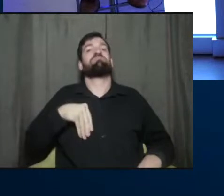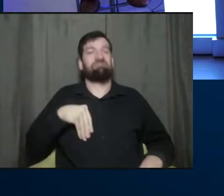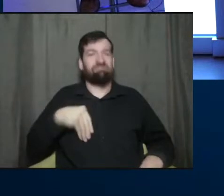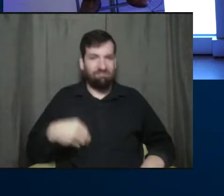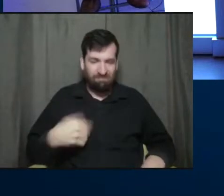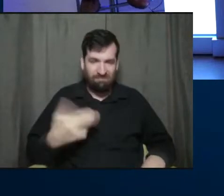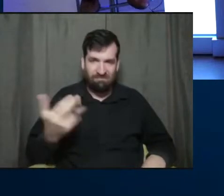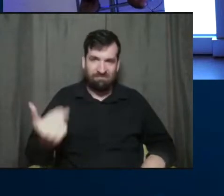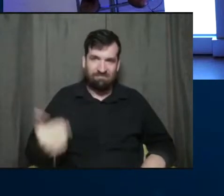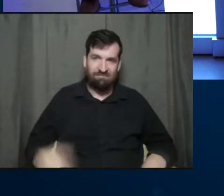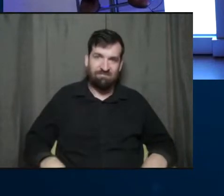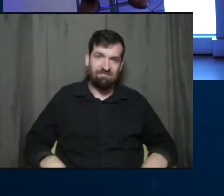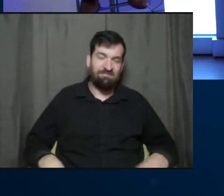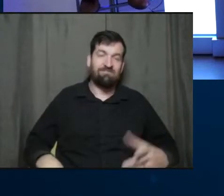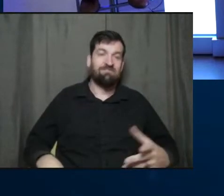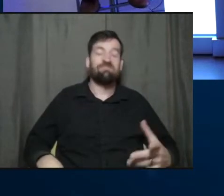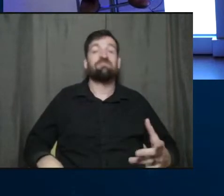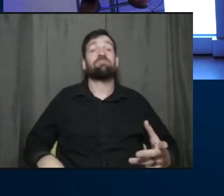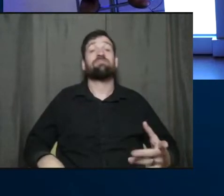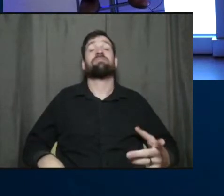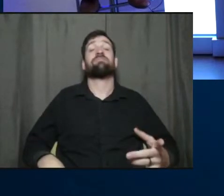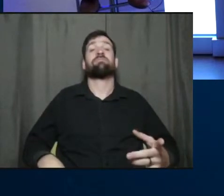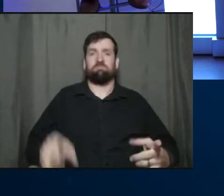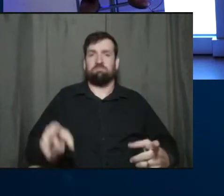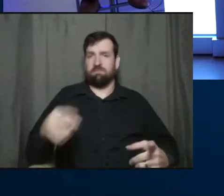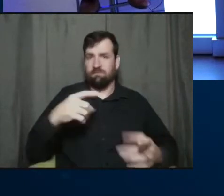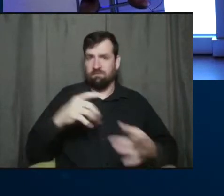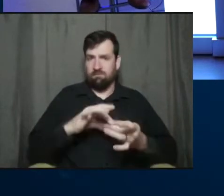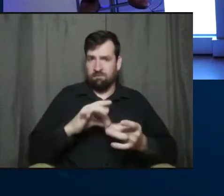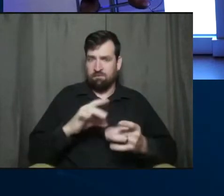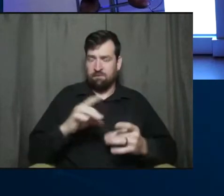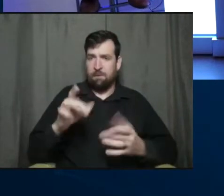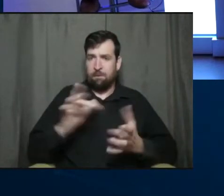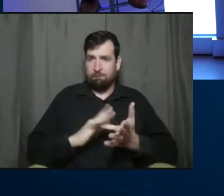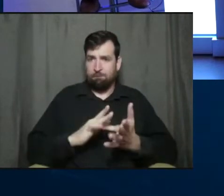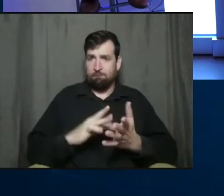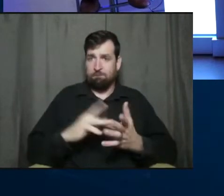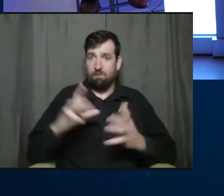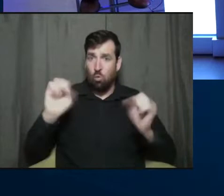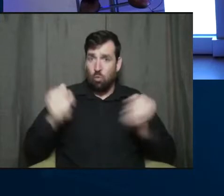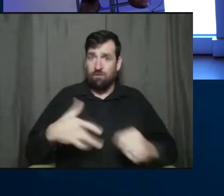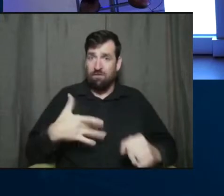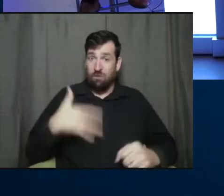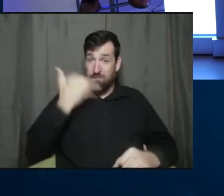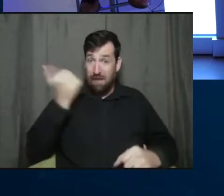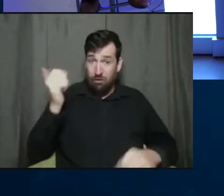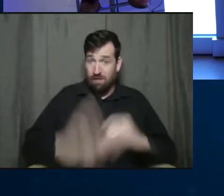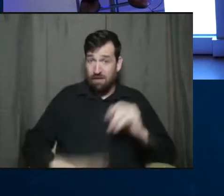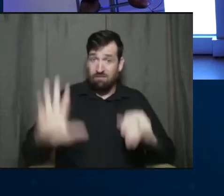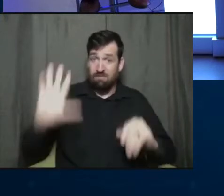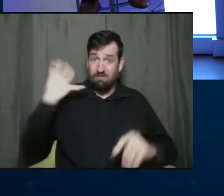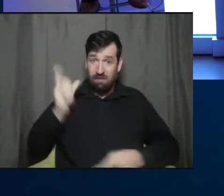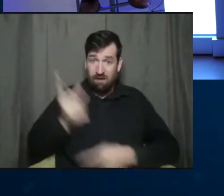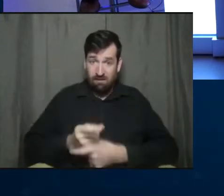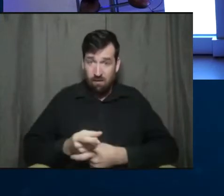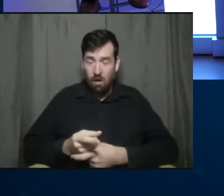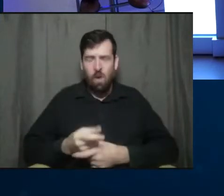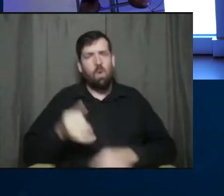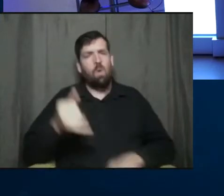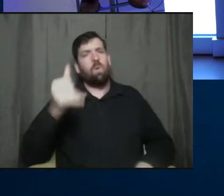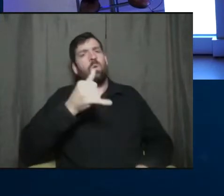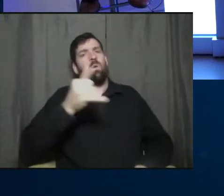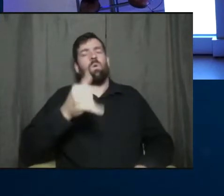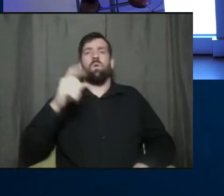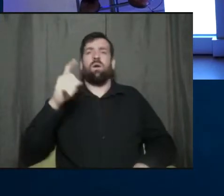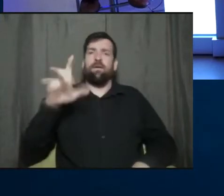say, since you've been on Trikafta, I bet winter actually feels better than it used to feel. Oh,